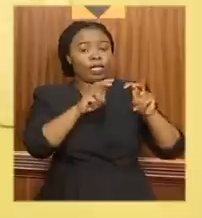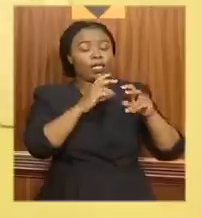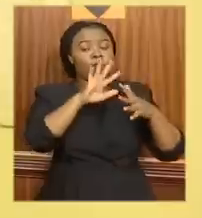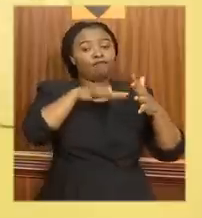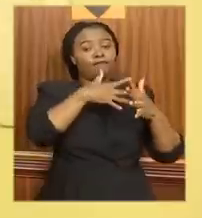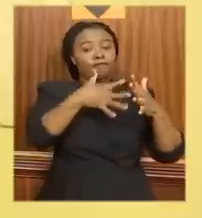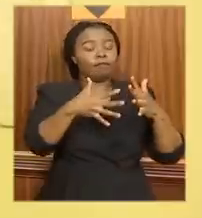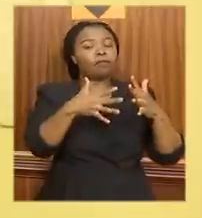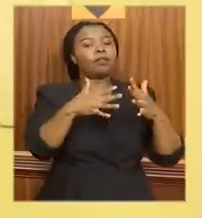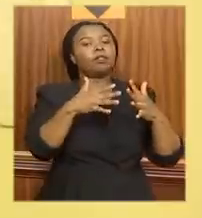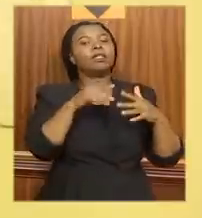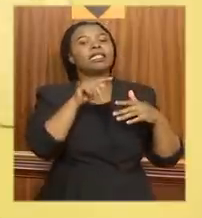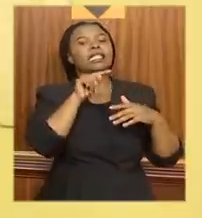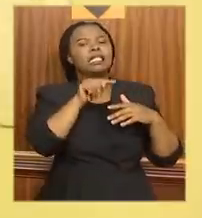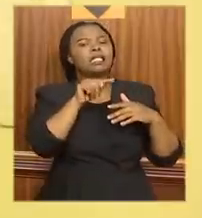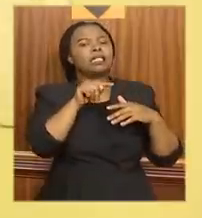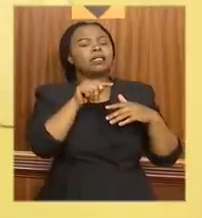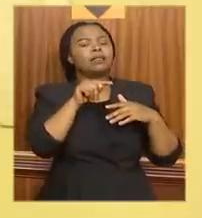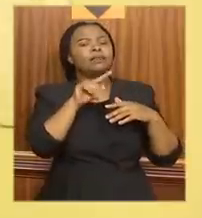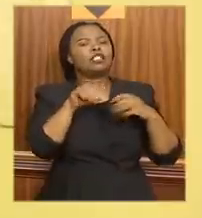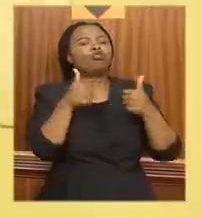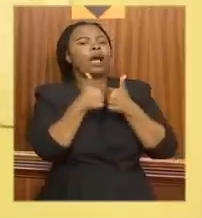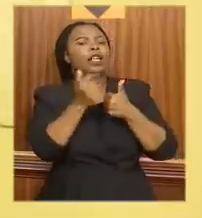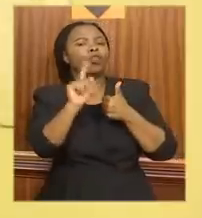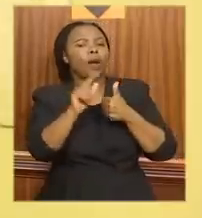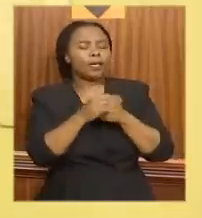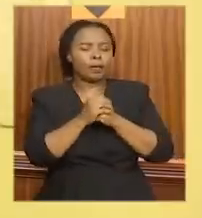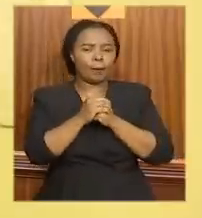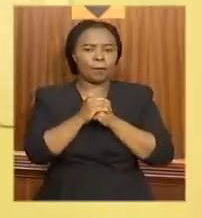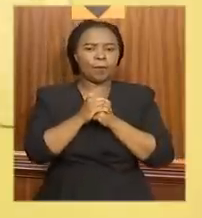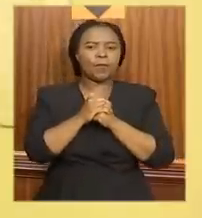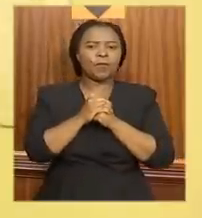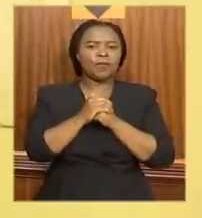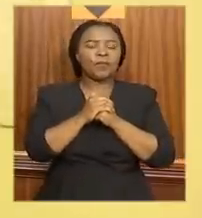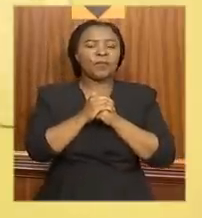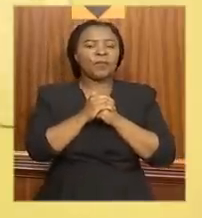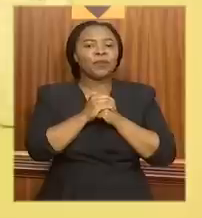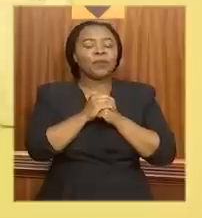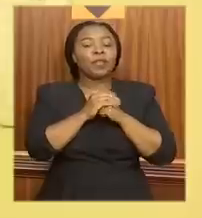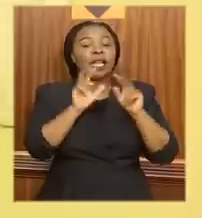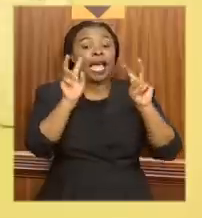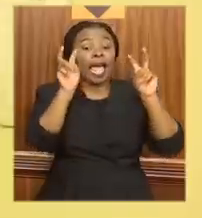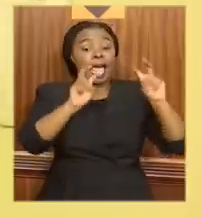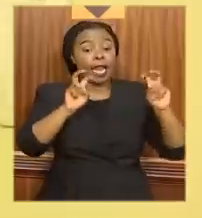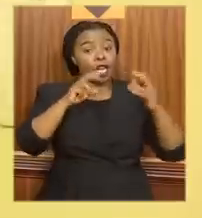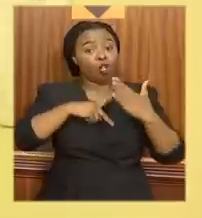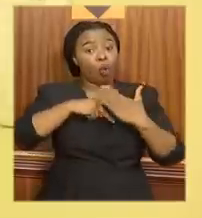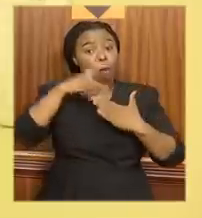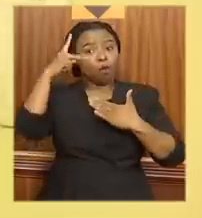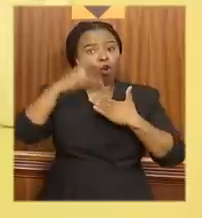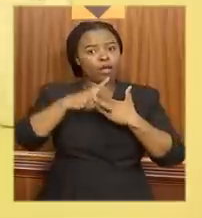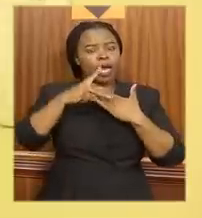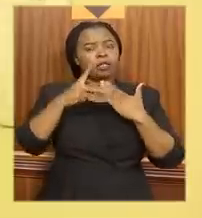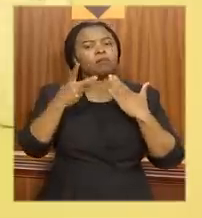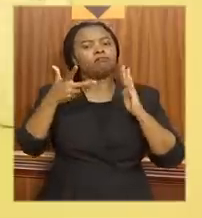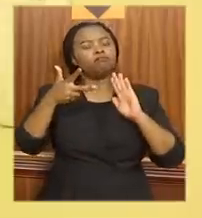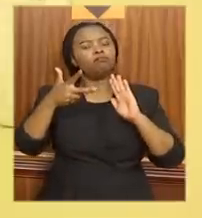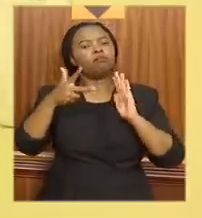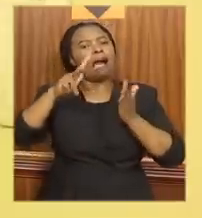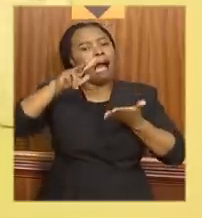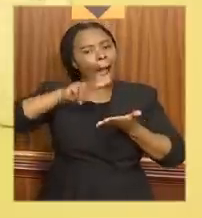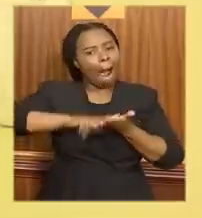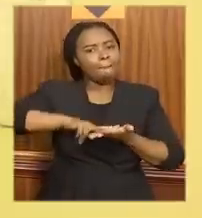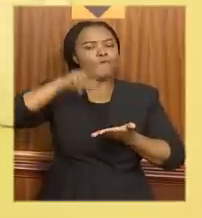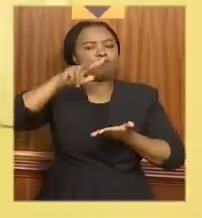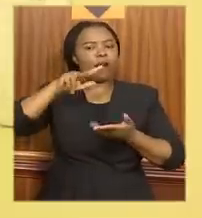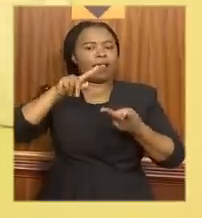time that it takes for any energy project to receive the necessary approvals and